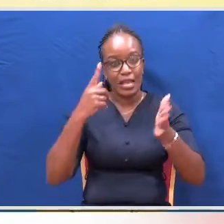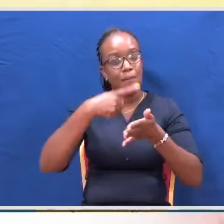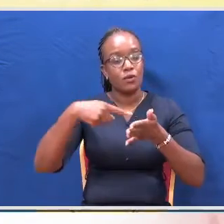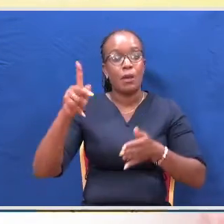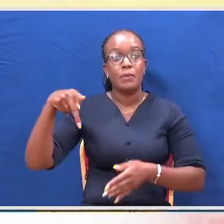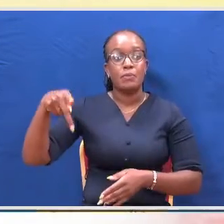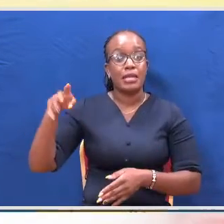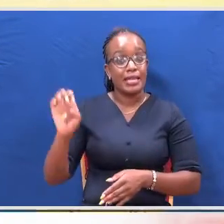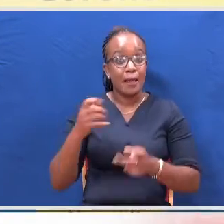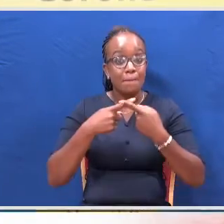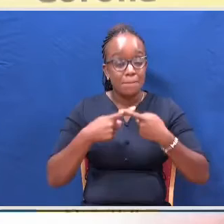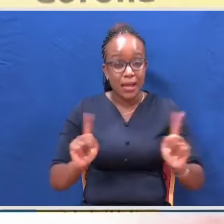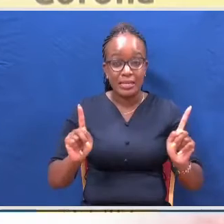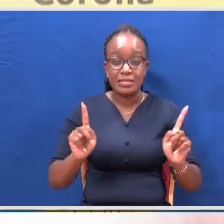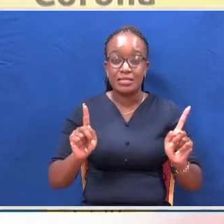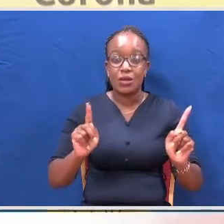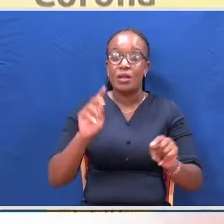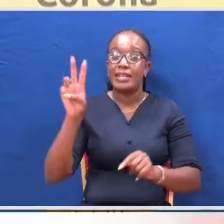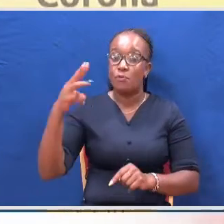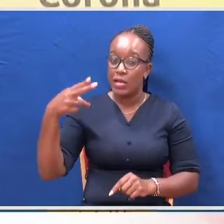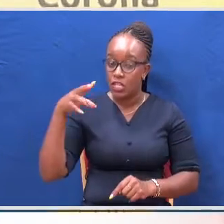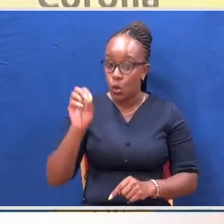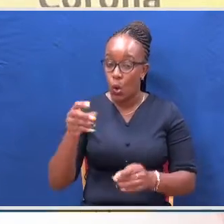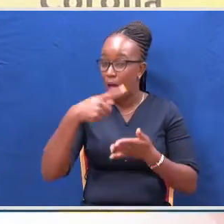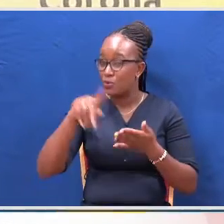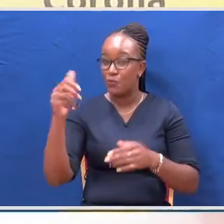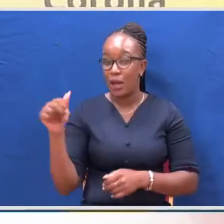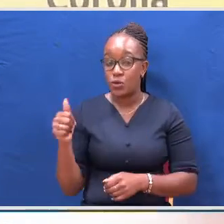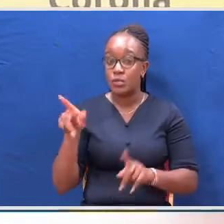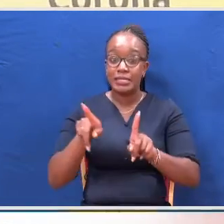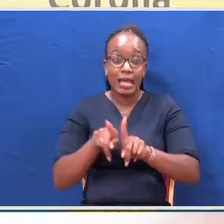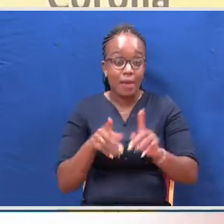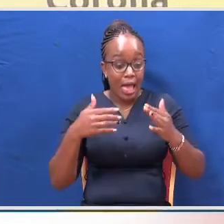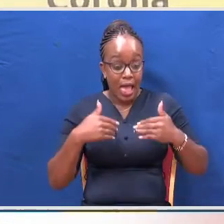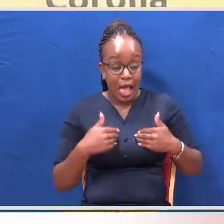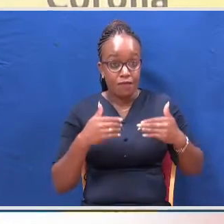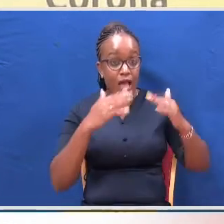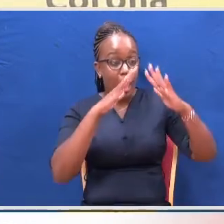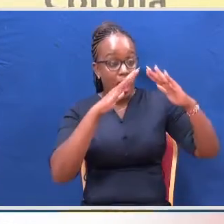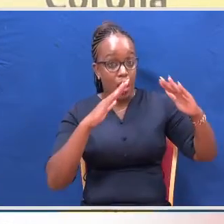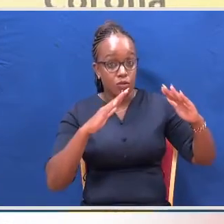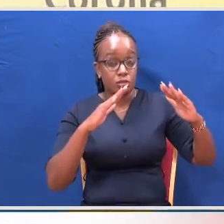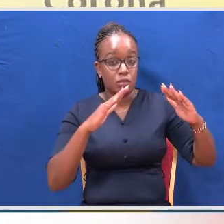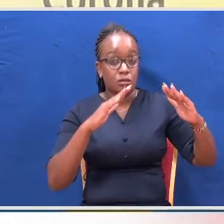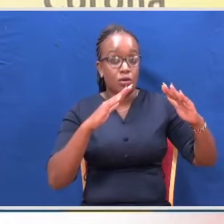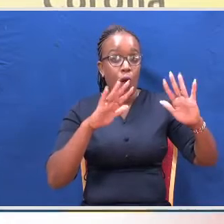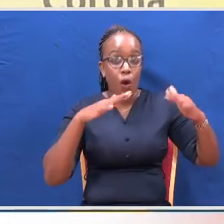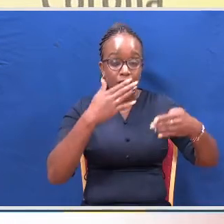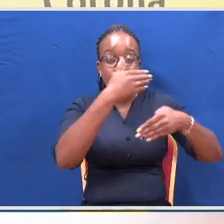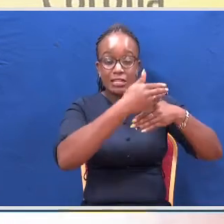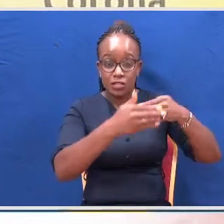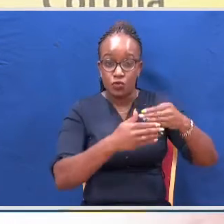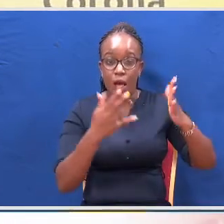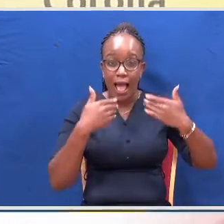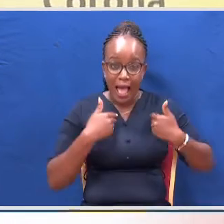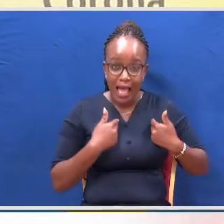one. The second thing is that we do not currently have an infrastructure to create sufficient transparency